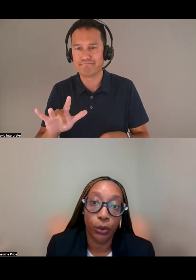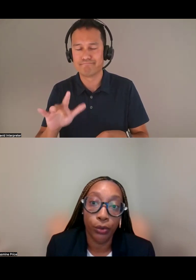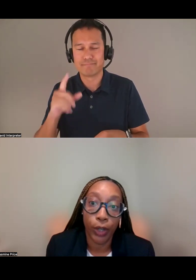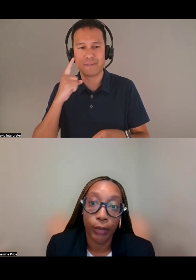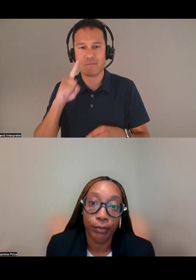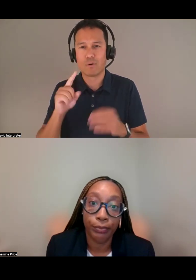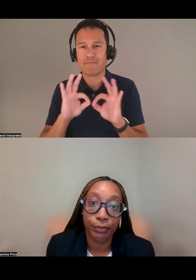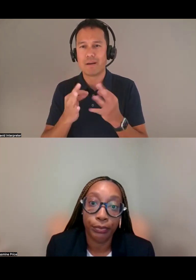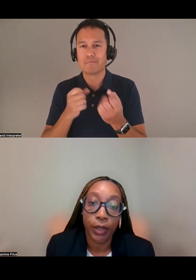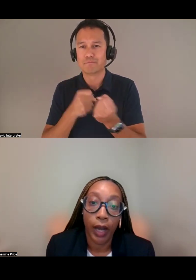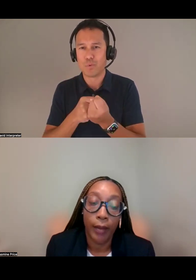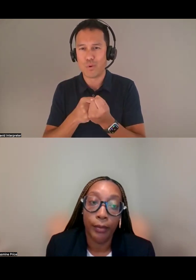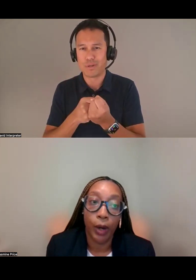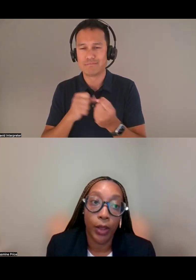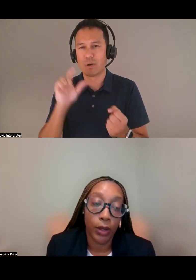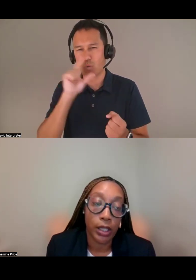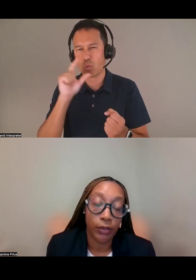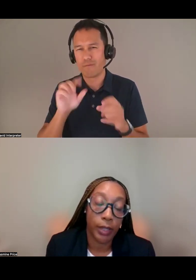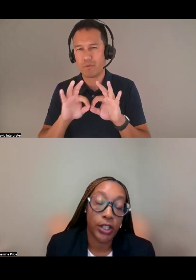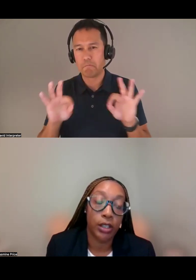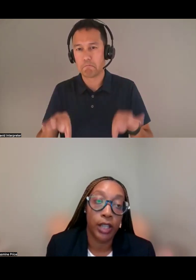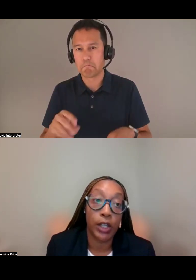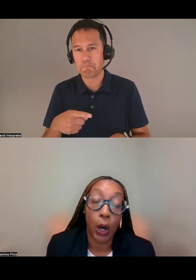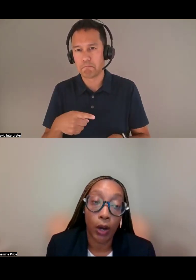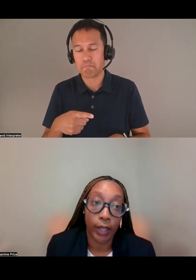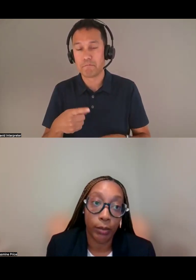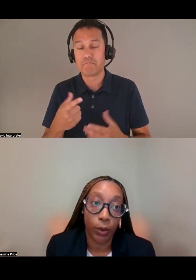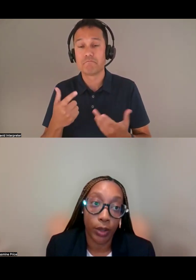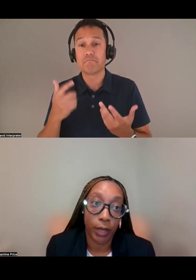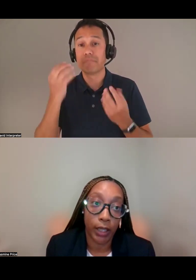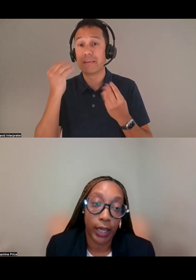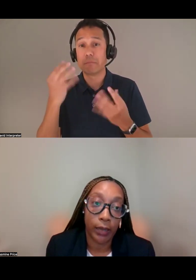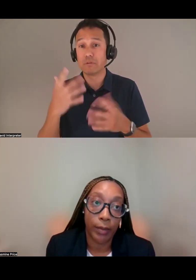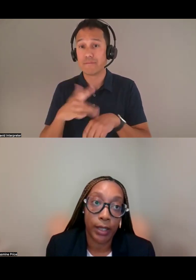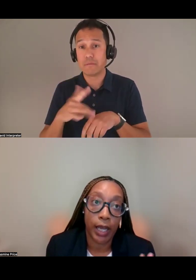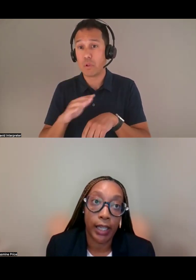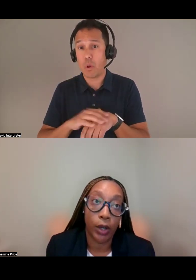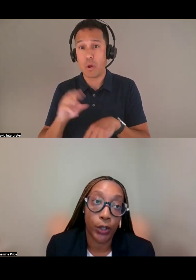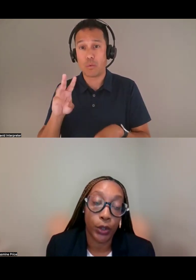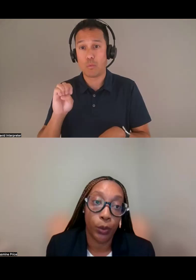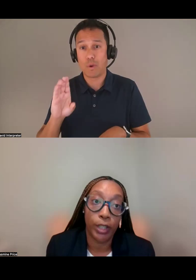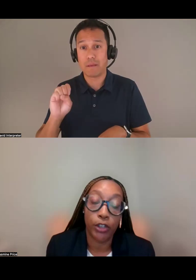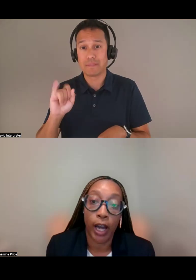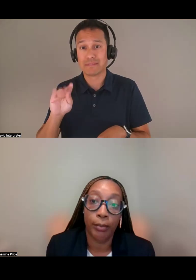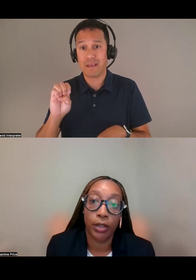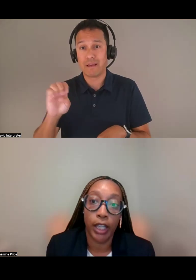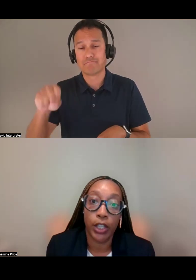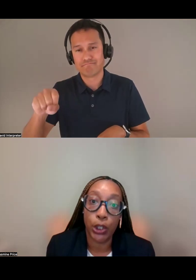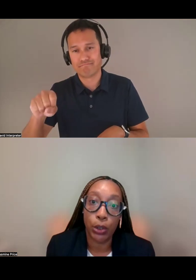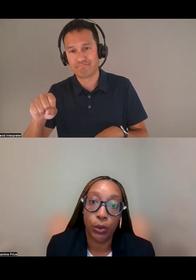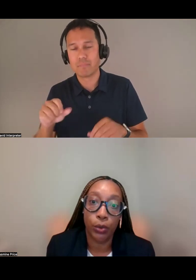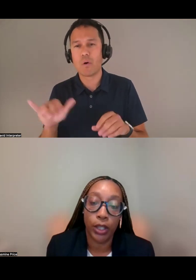support Google form. Although this information is all available on the Maryland EHDI website, it also will be